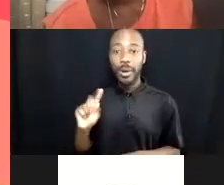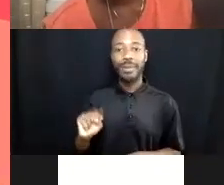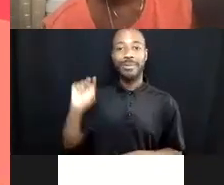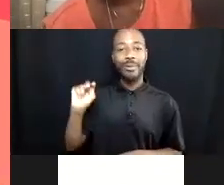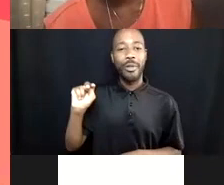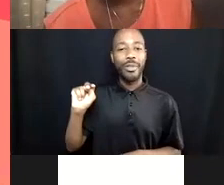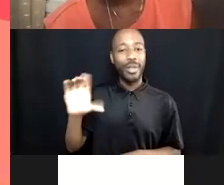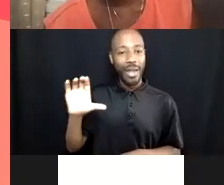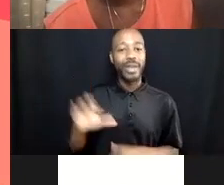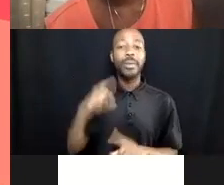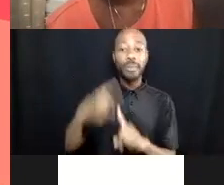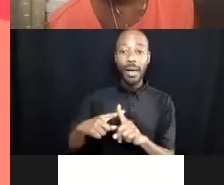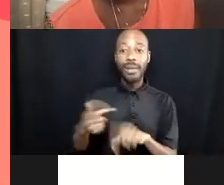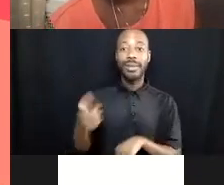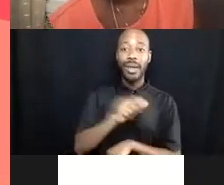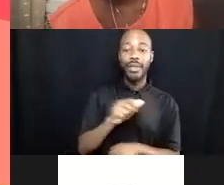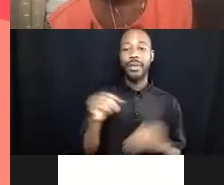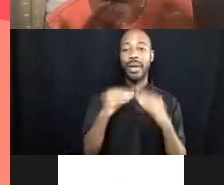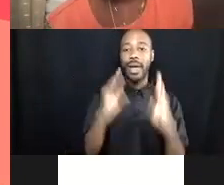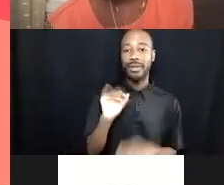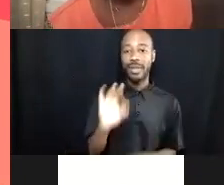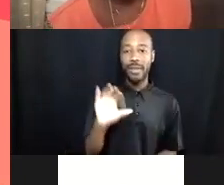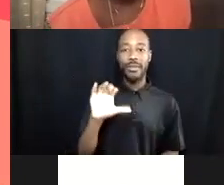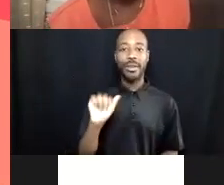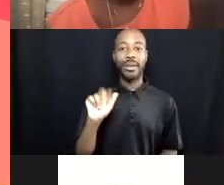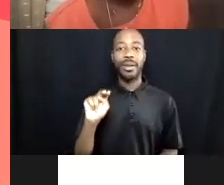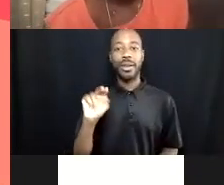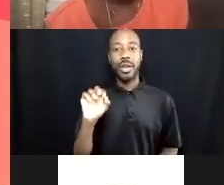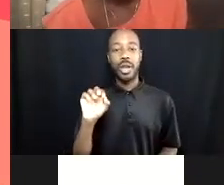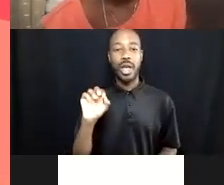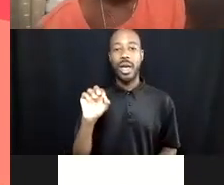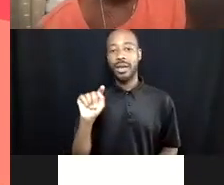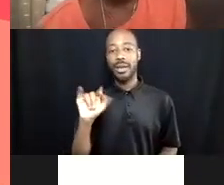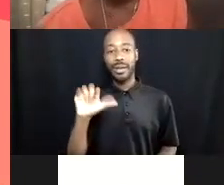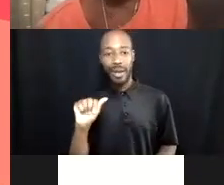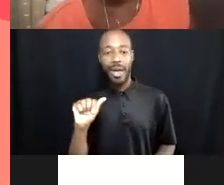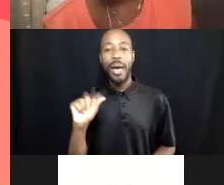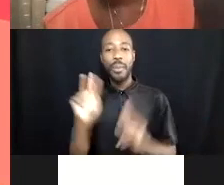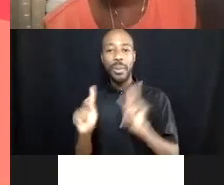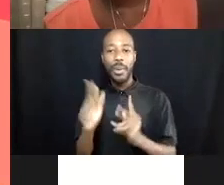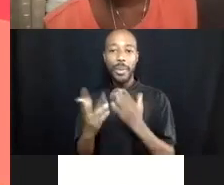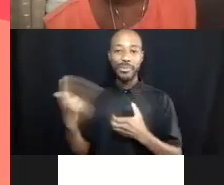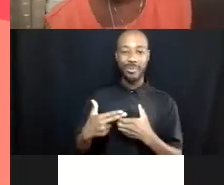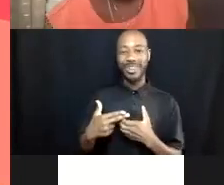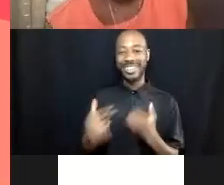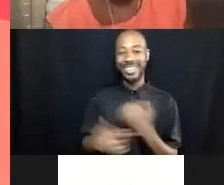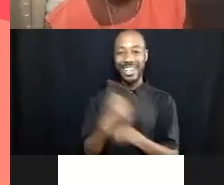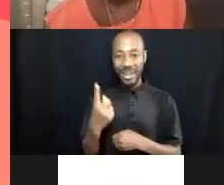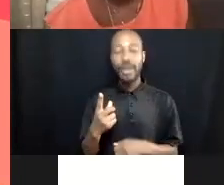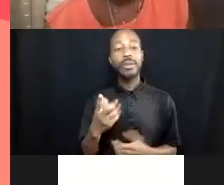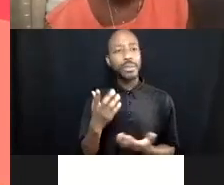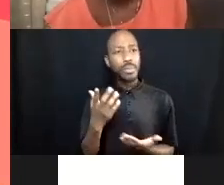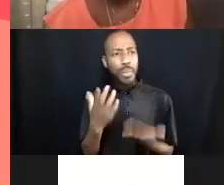out to the other House of Kannataka folks who may be on the call with us today. There was at least one other person